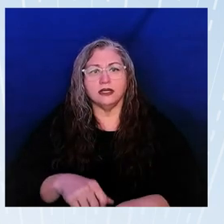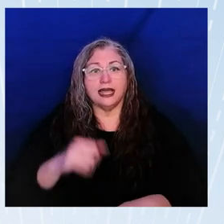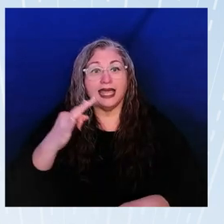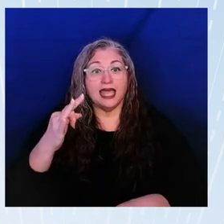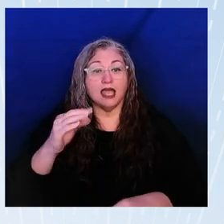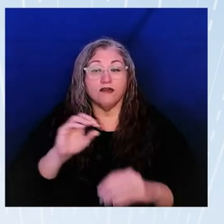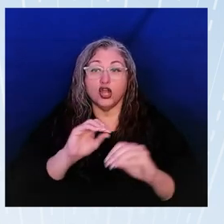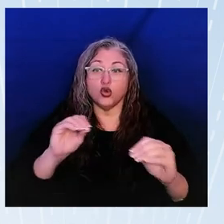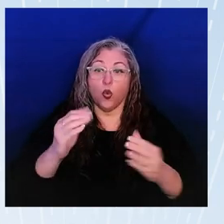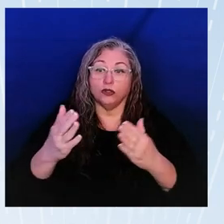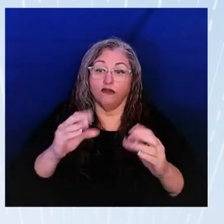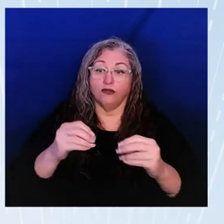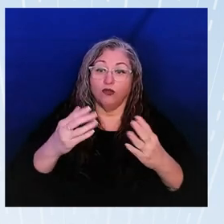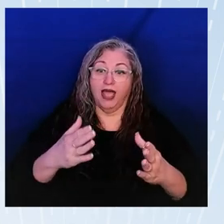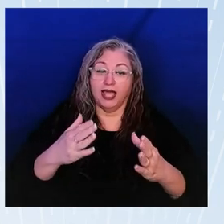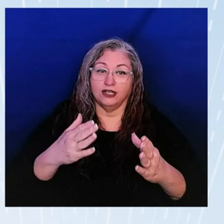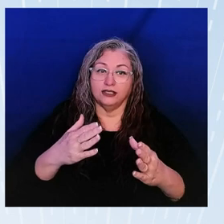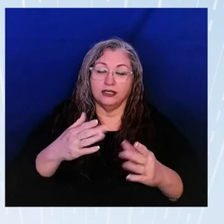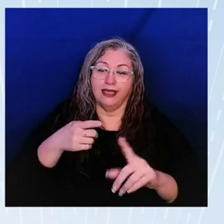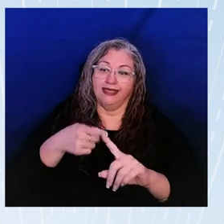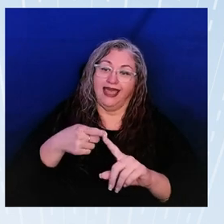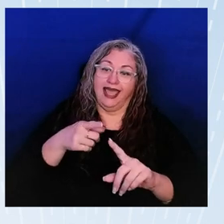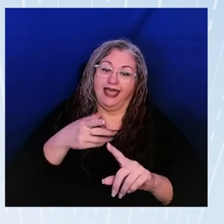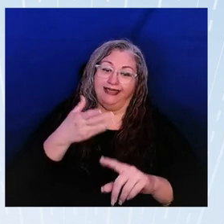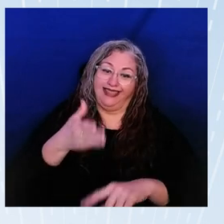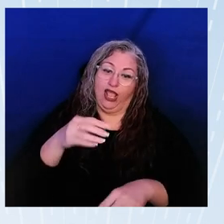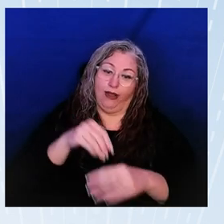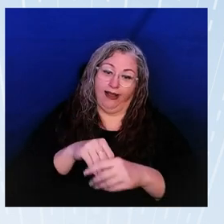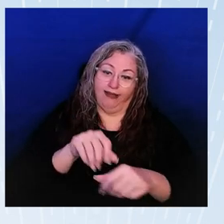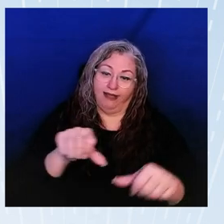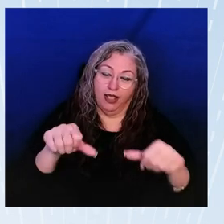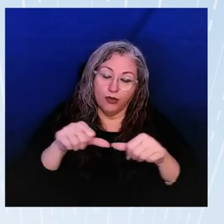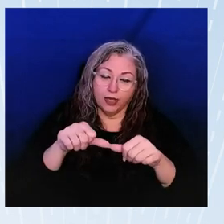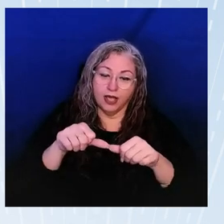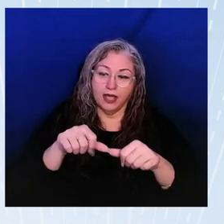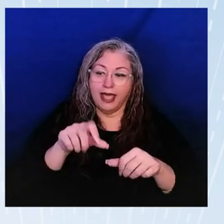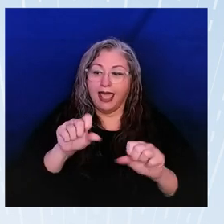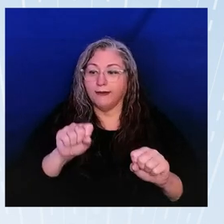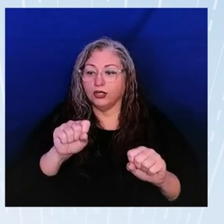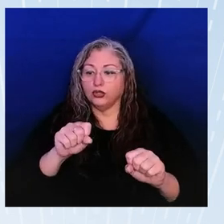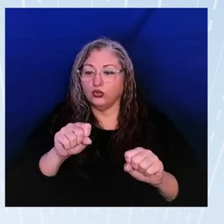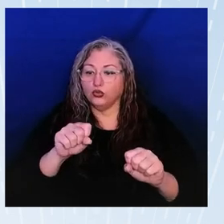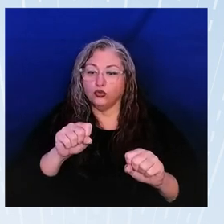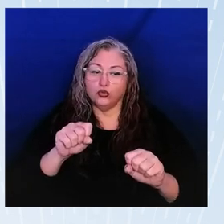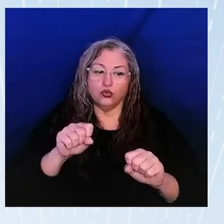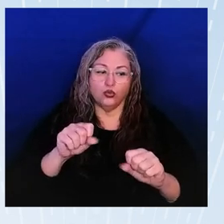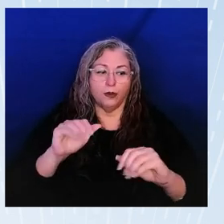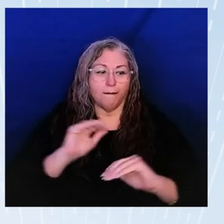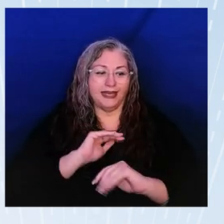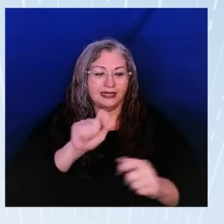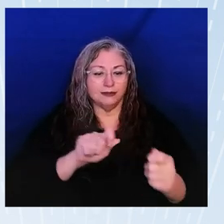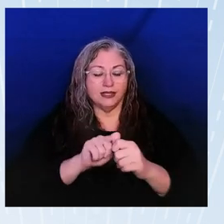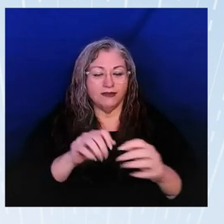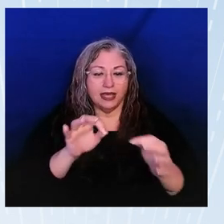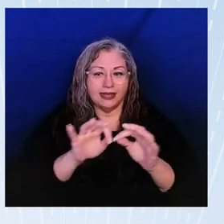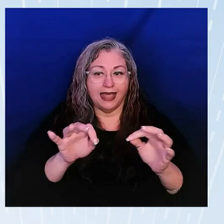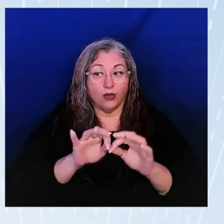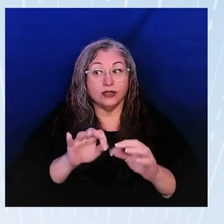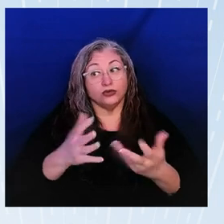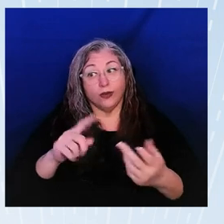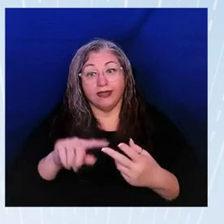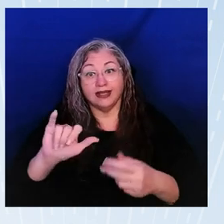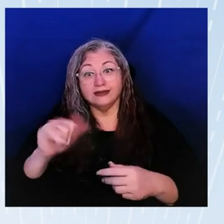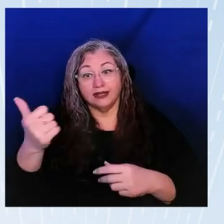service providers that are in that area that do it in those specific languages, then that's another